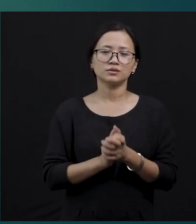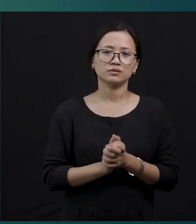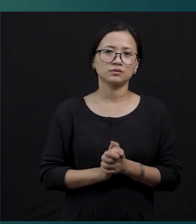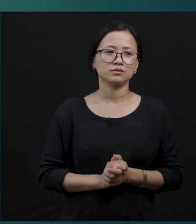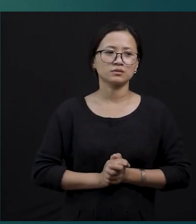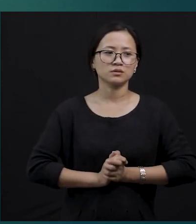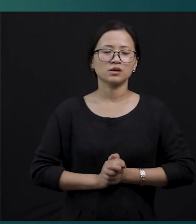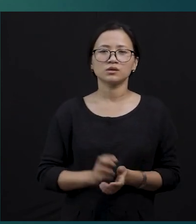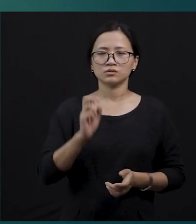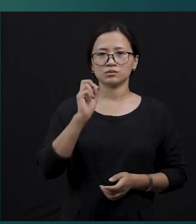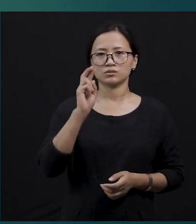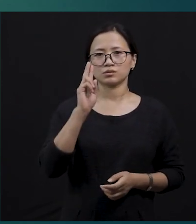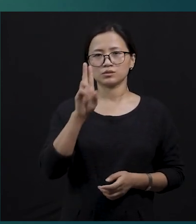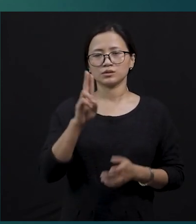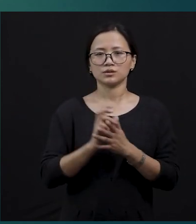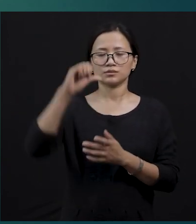have how many days, children?